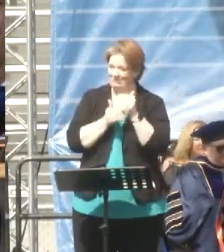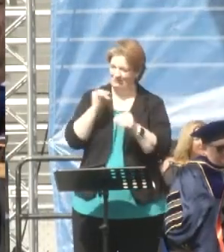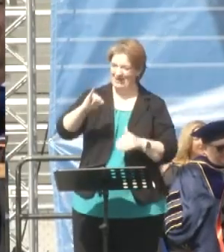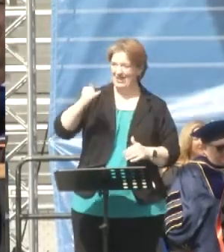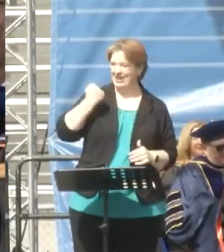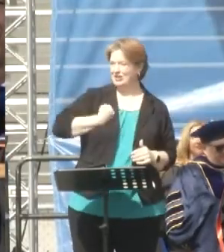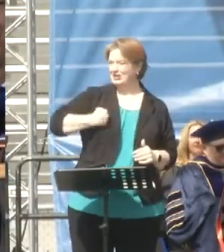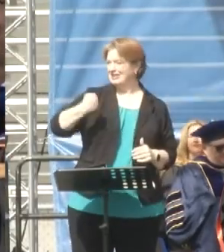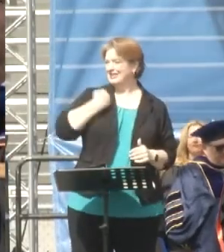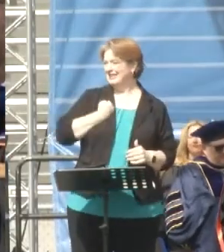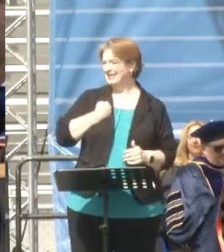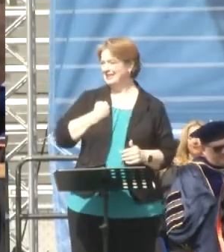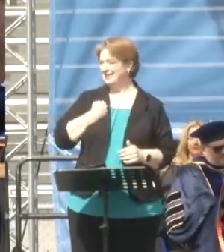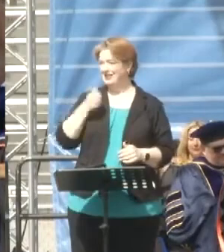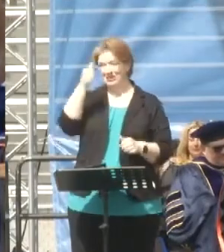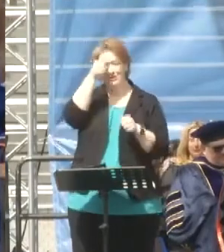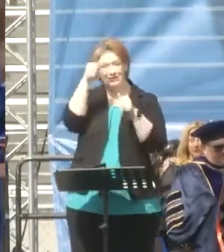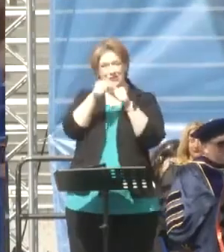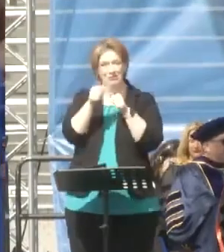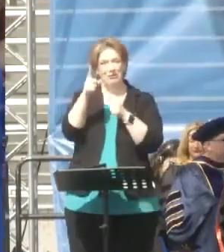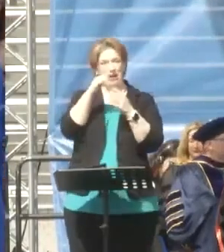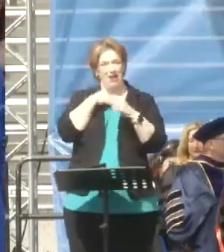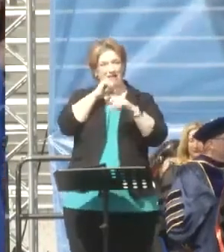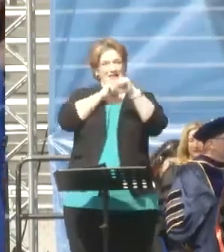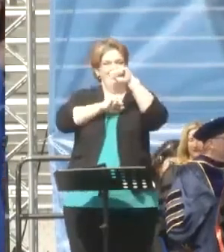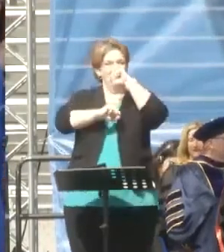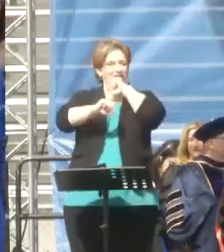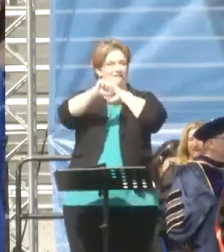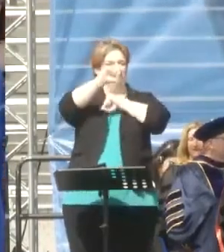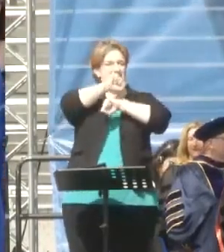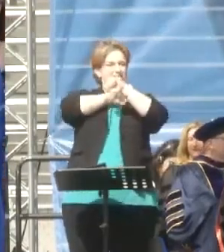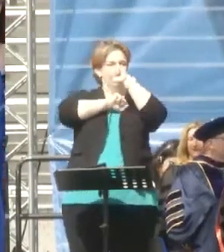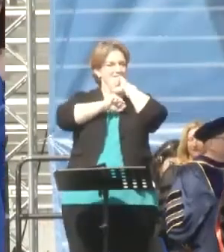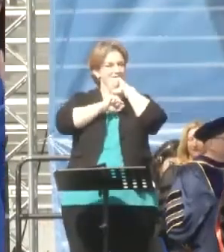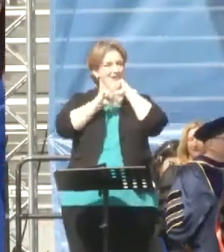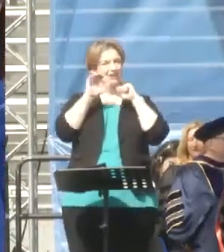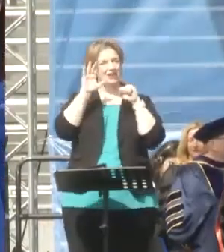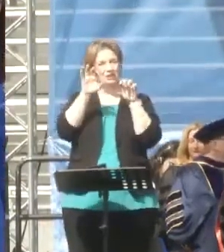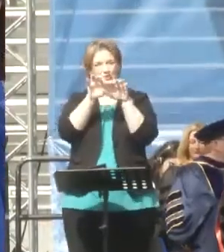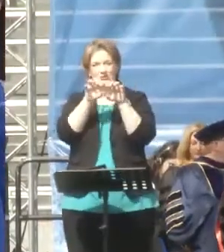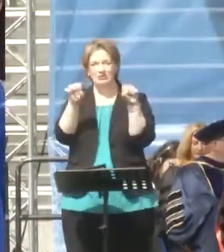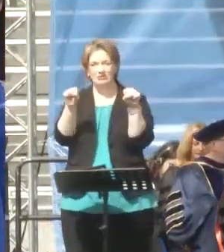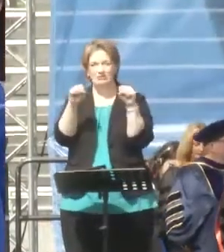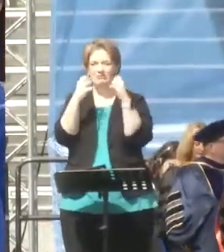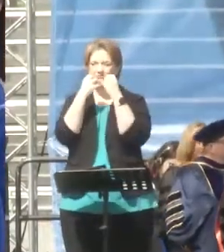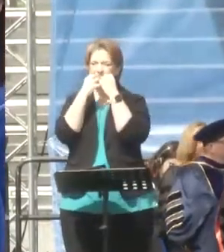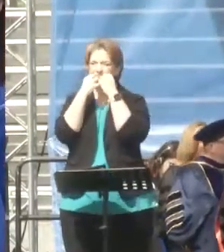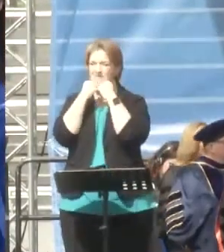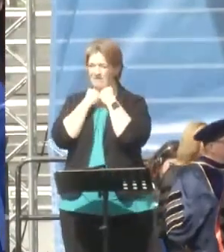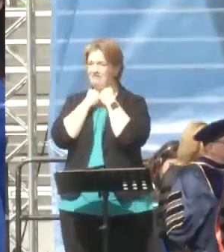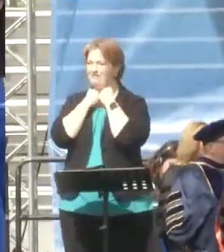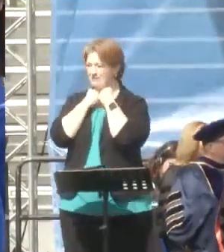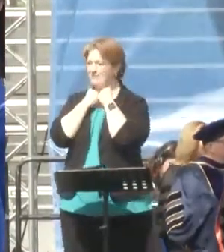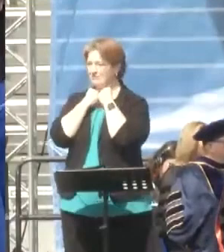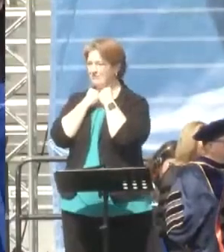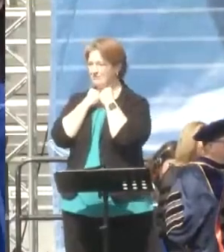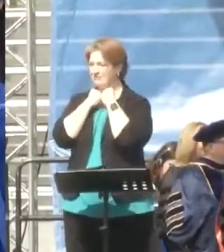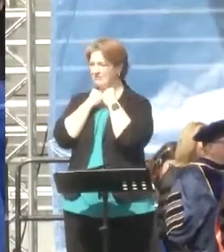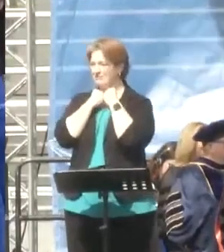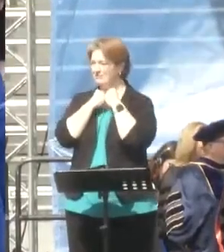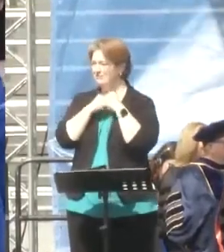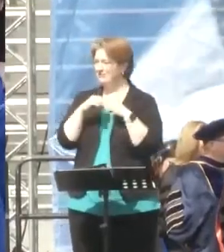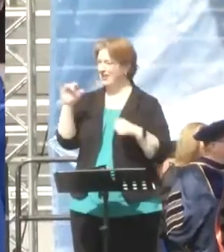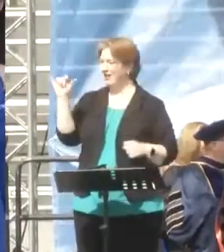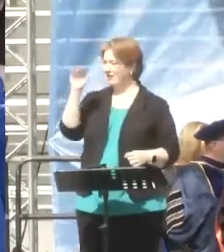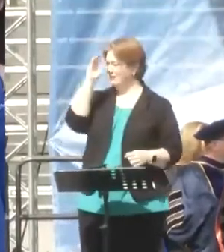the obstacles you had to overcome and cherish your degree. But also know that